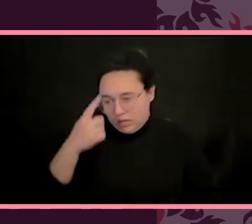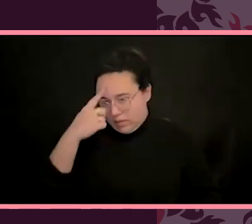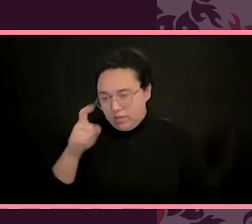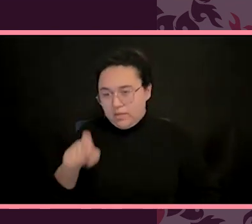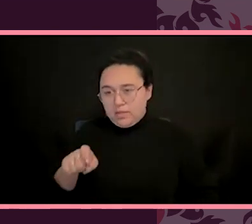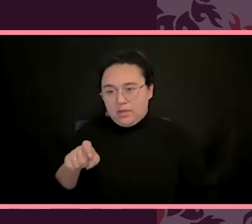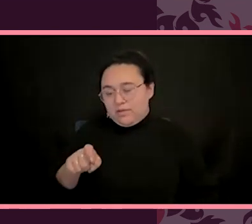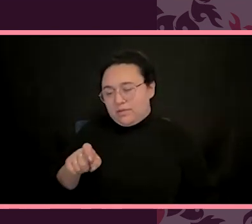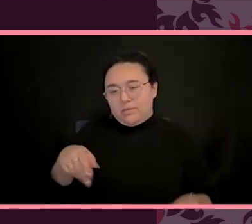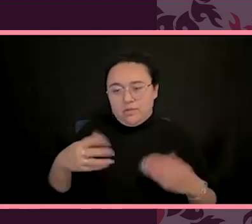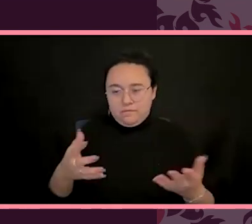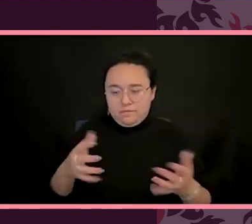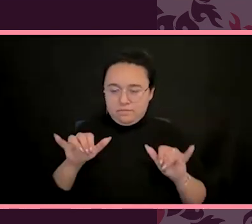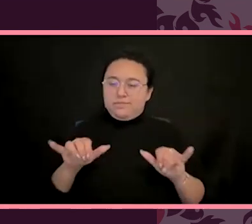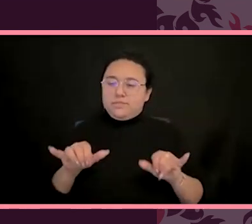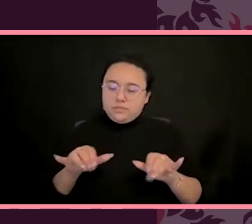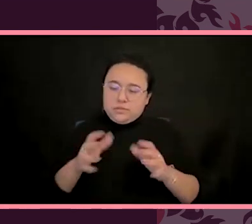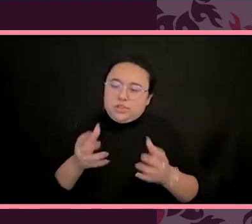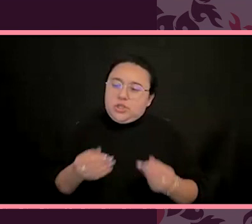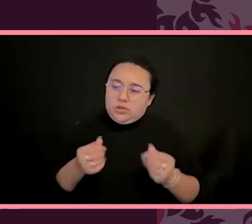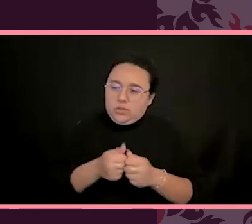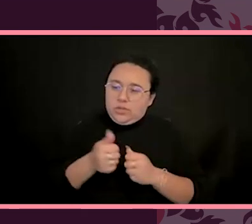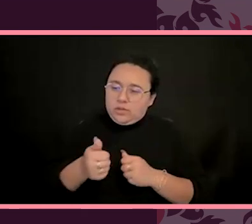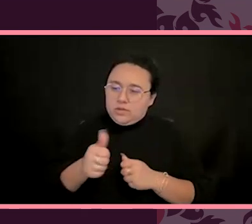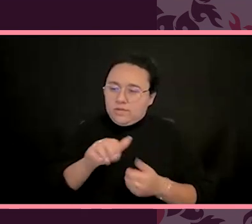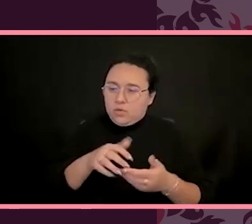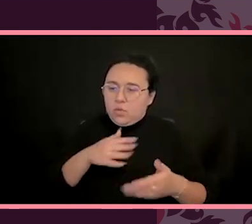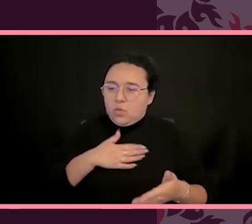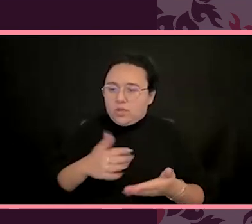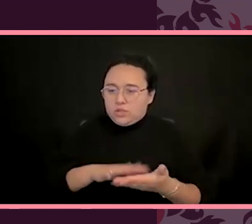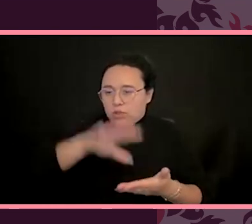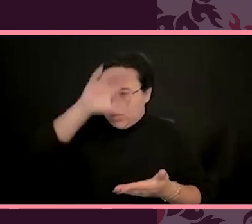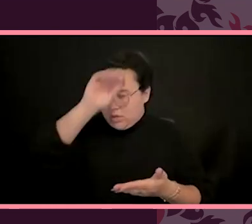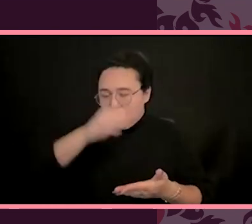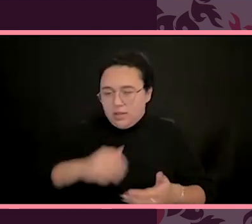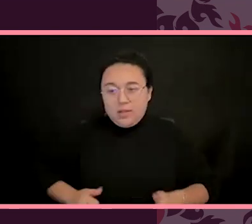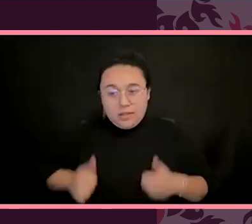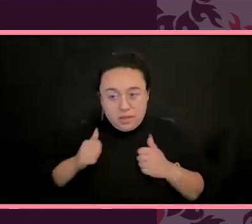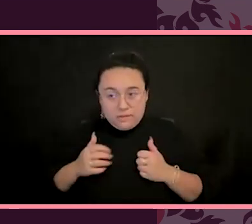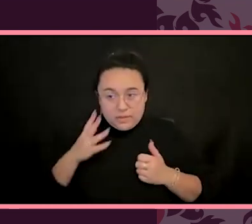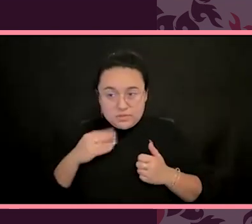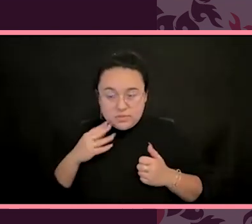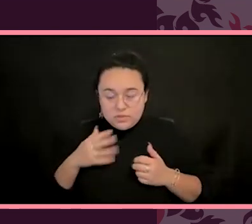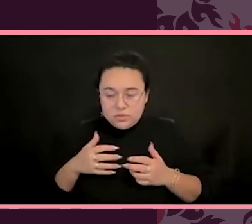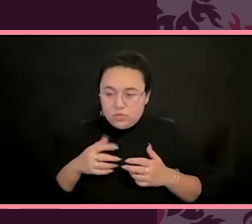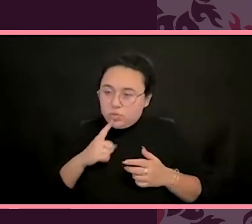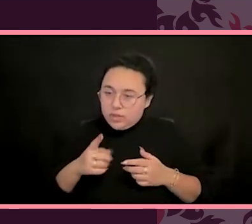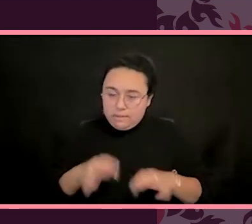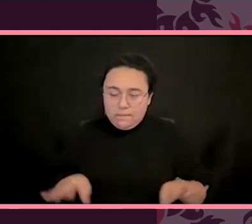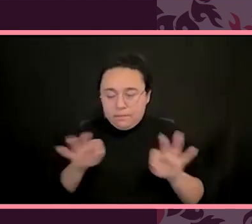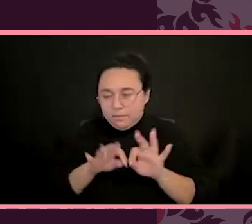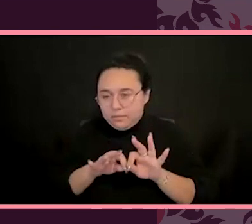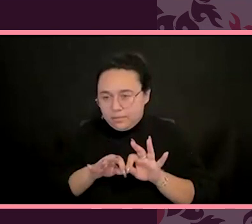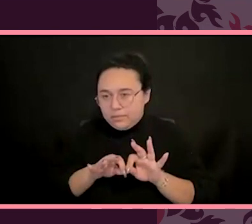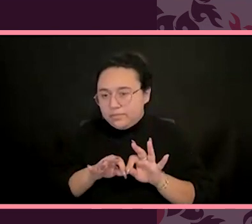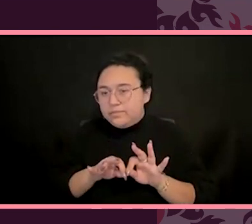give yourself grace, but also be willing to learn. And that lived experience is so important. So I tell parents, like when